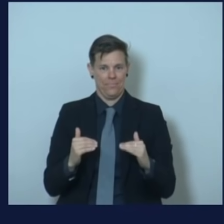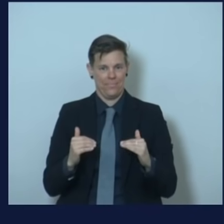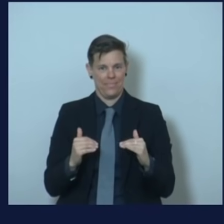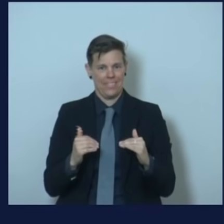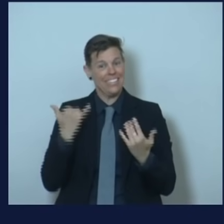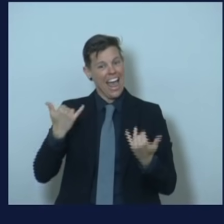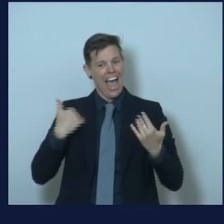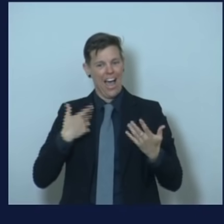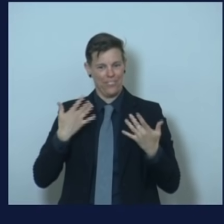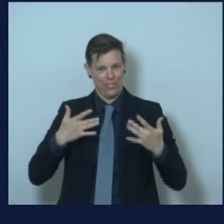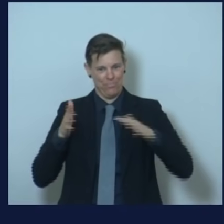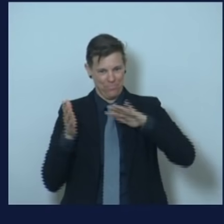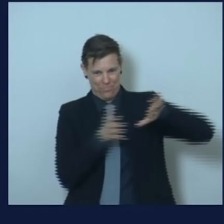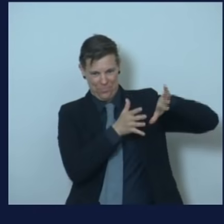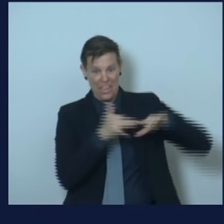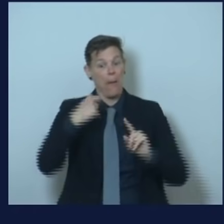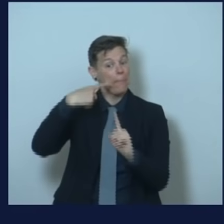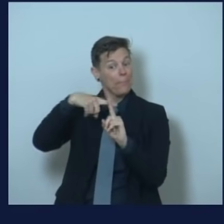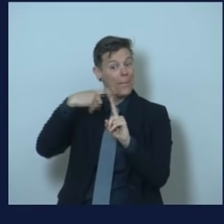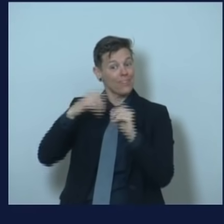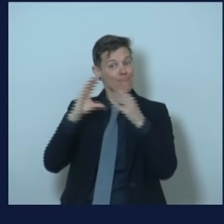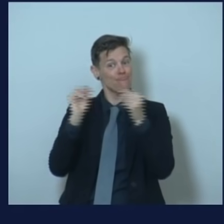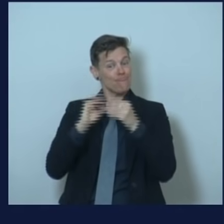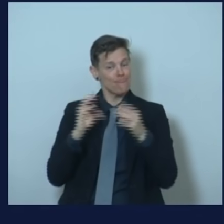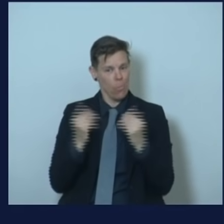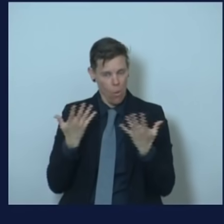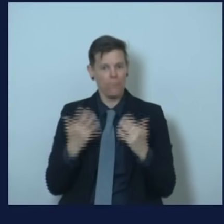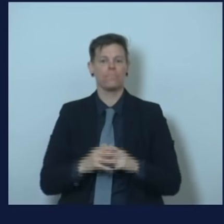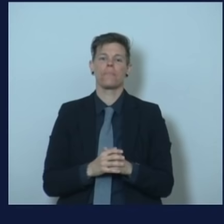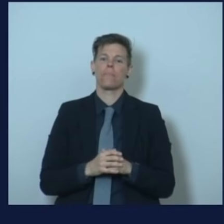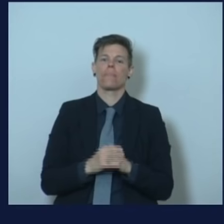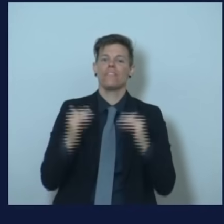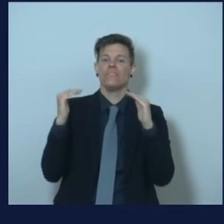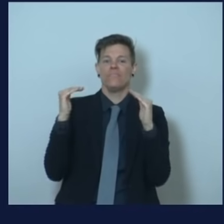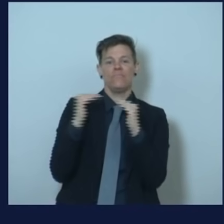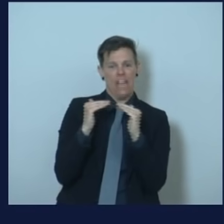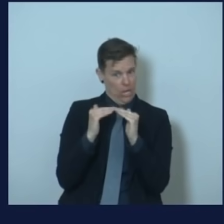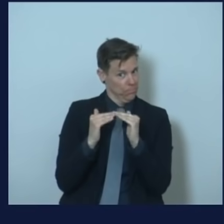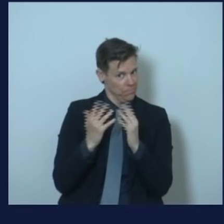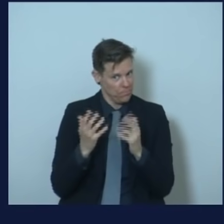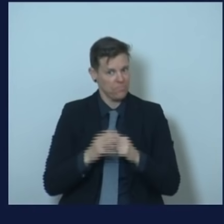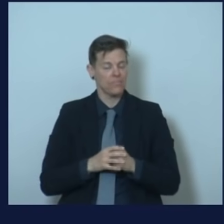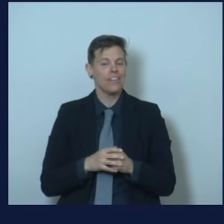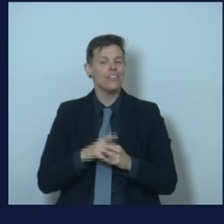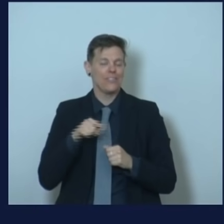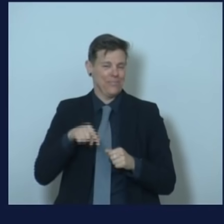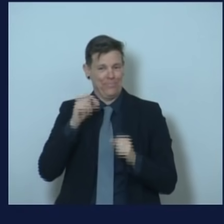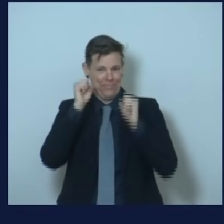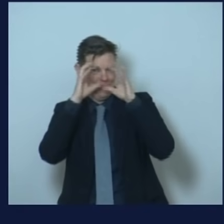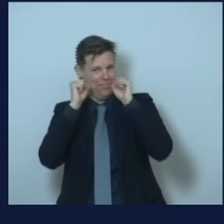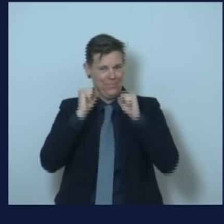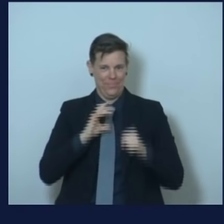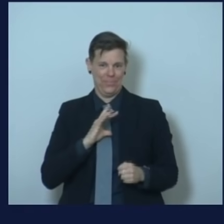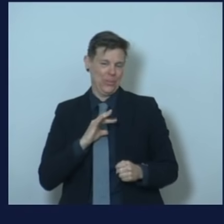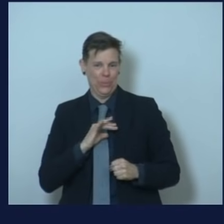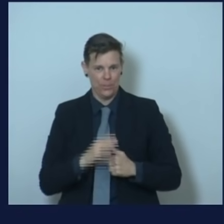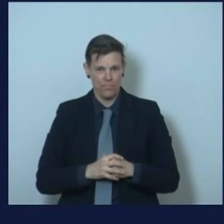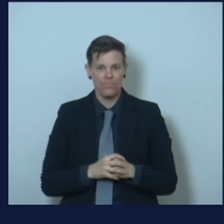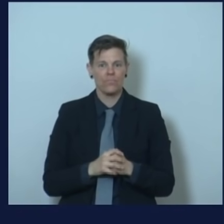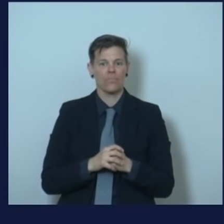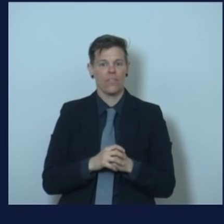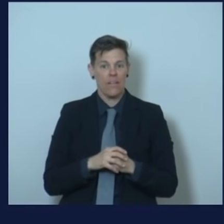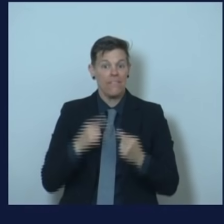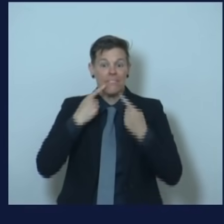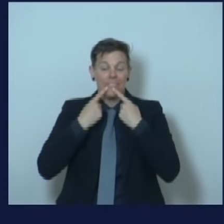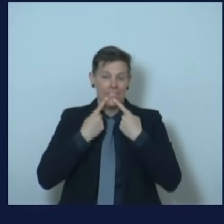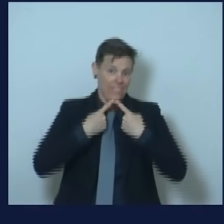positive, productive and fair, long time in coming. So we finally are getting access to our federal stimulus money.